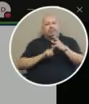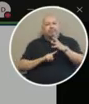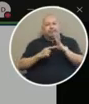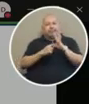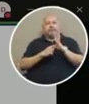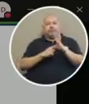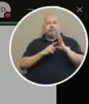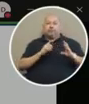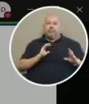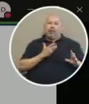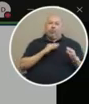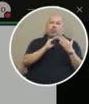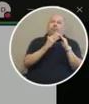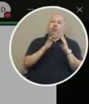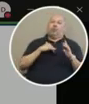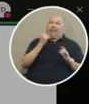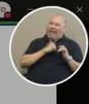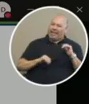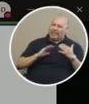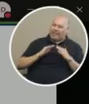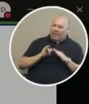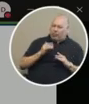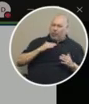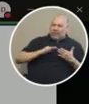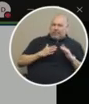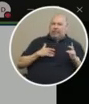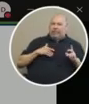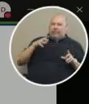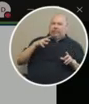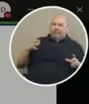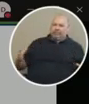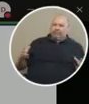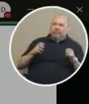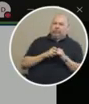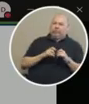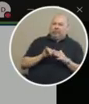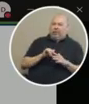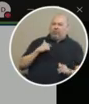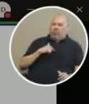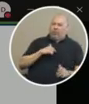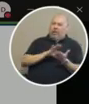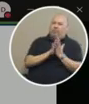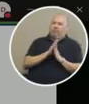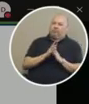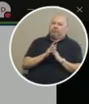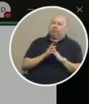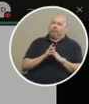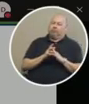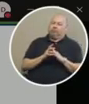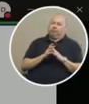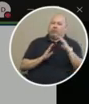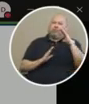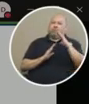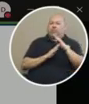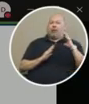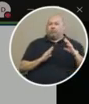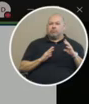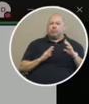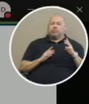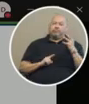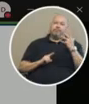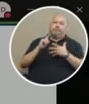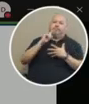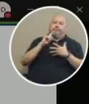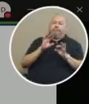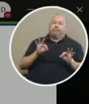requirements in a community, in any city. That's why cities incorporate. So that's going to be our priority. And we also want to make sure